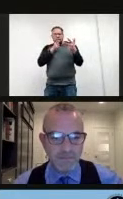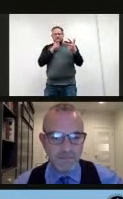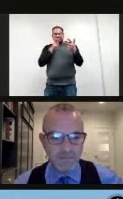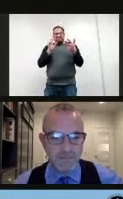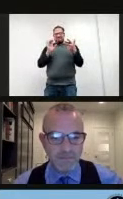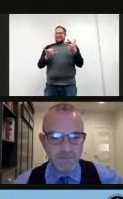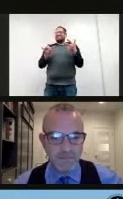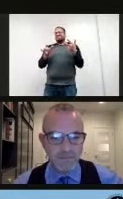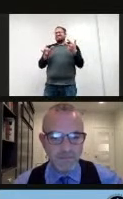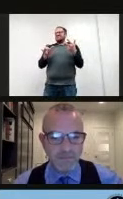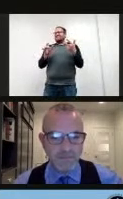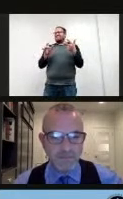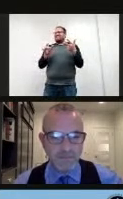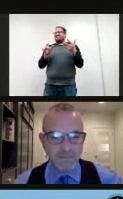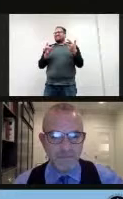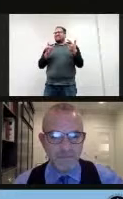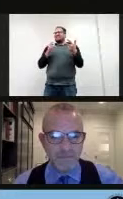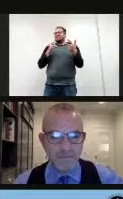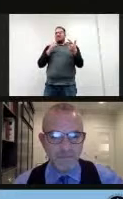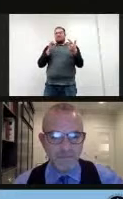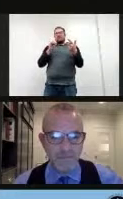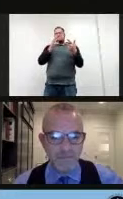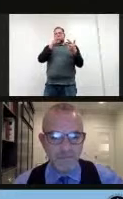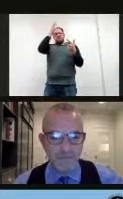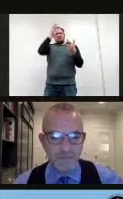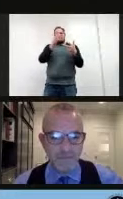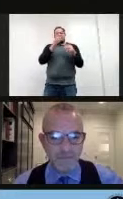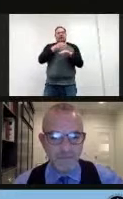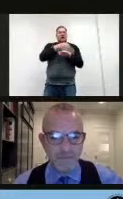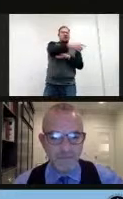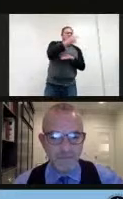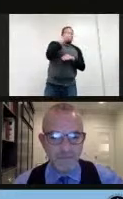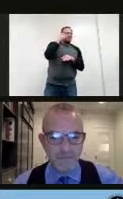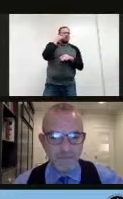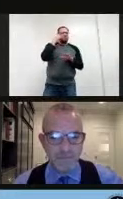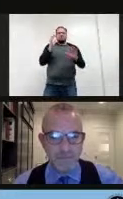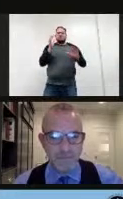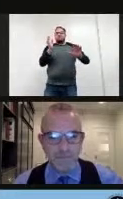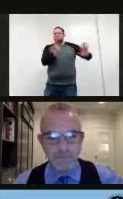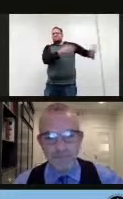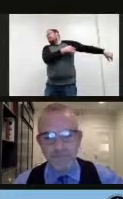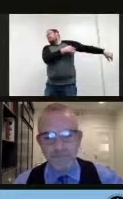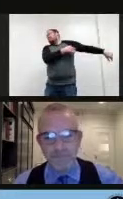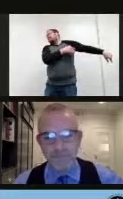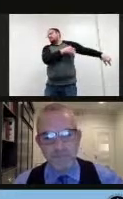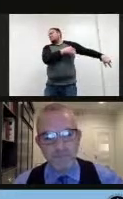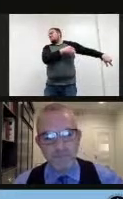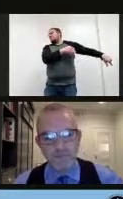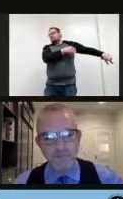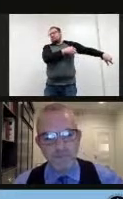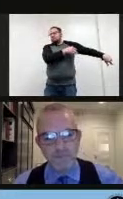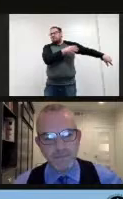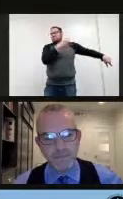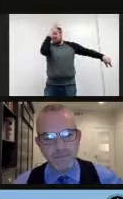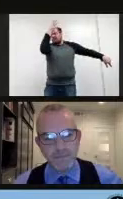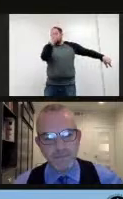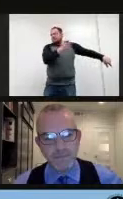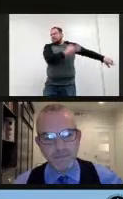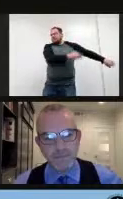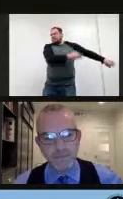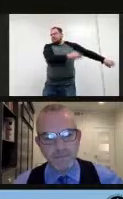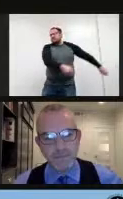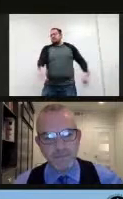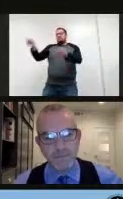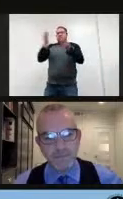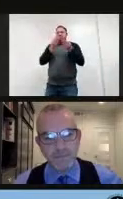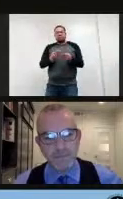it seems as parents are more of an afterthought. And I think parents need to be a priority. We need to value our parents and we need to make sure